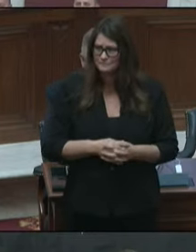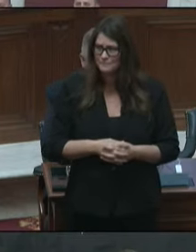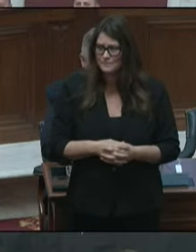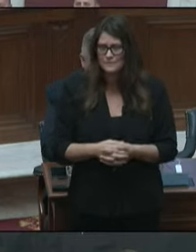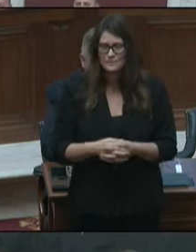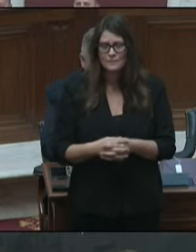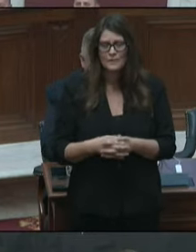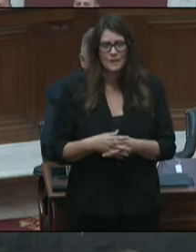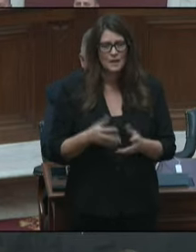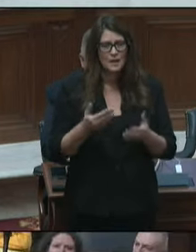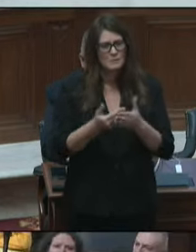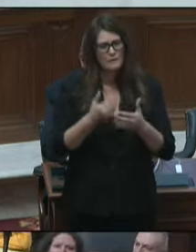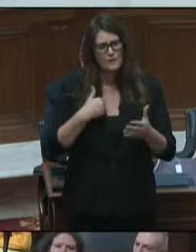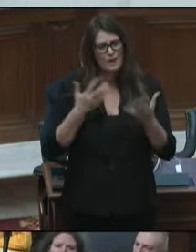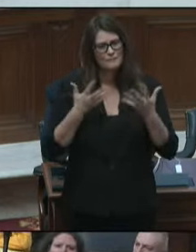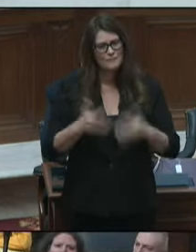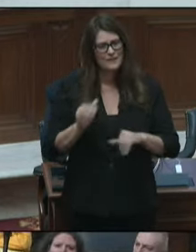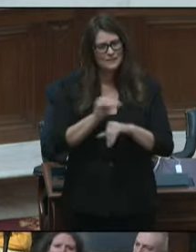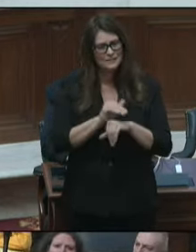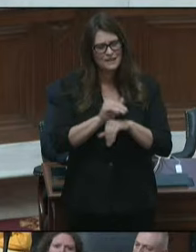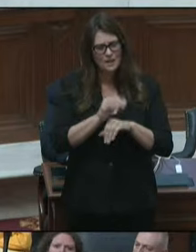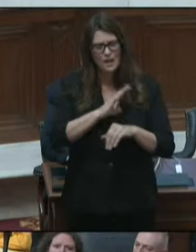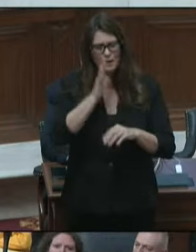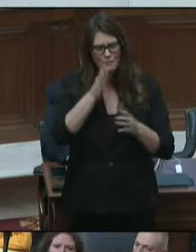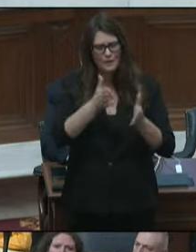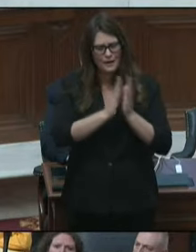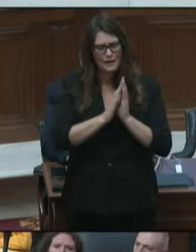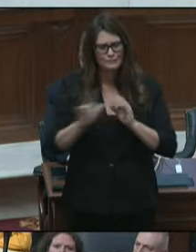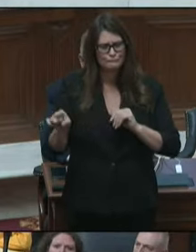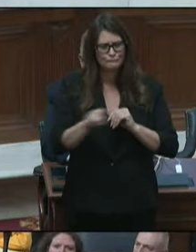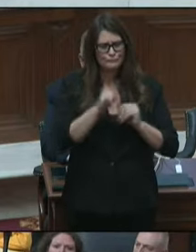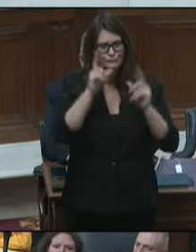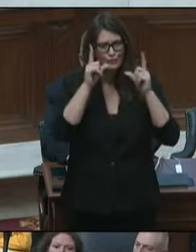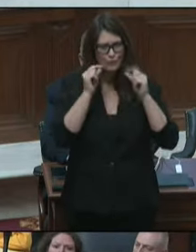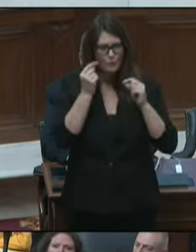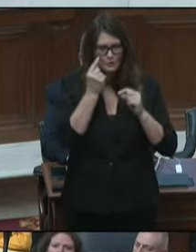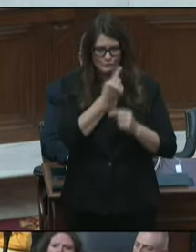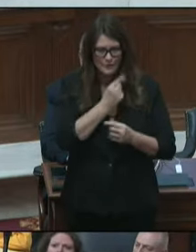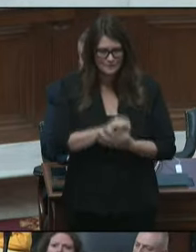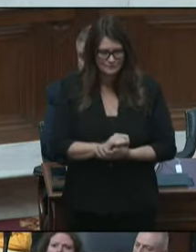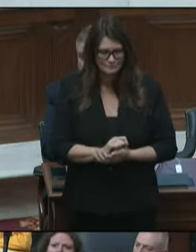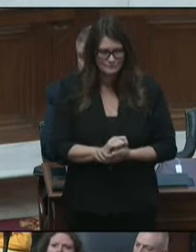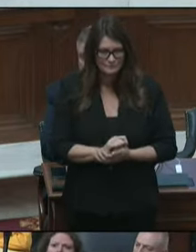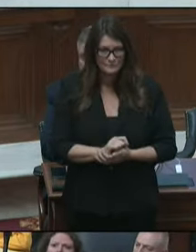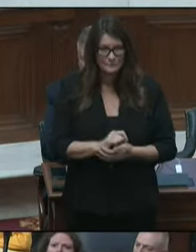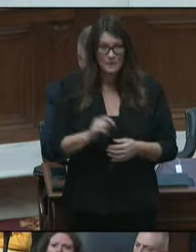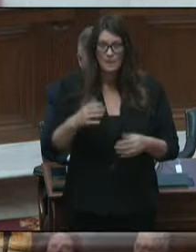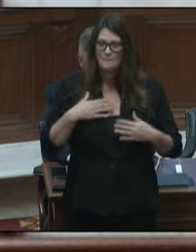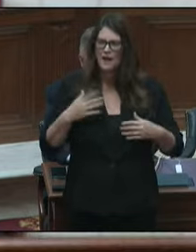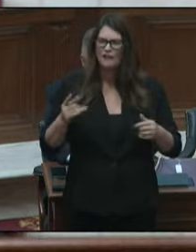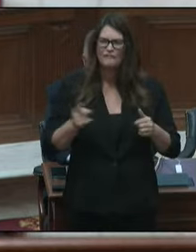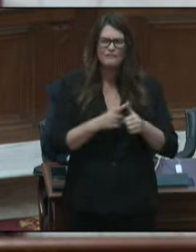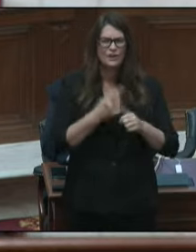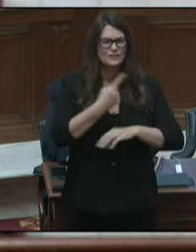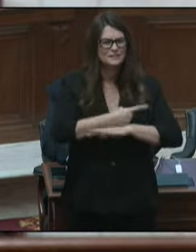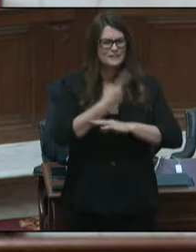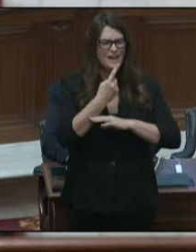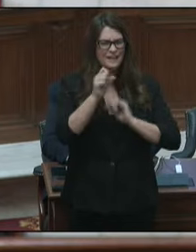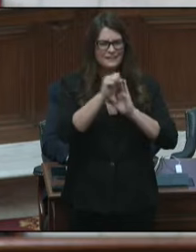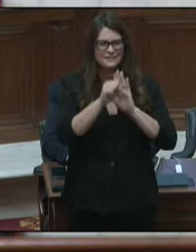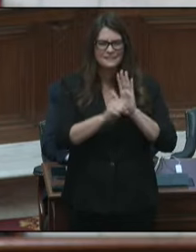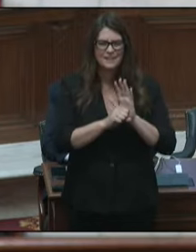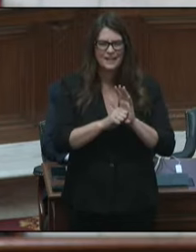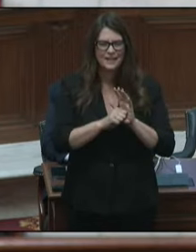ask you before I'm done tonight to close your eyes one more time. I came in at the first day of the state and I said just these, and think